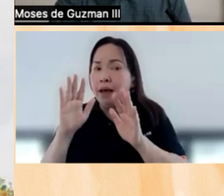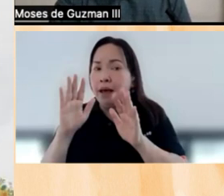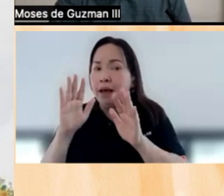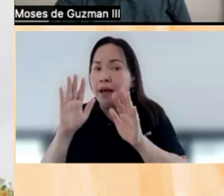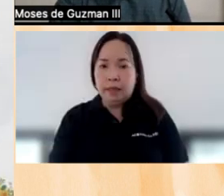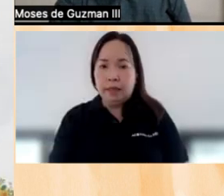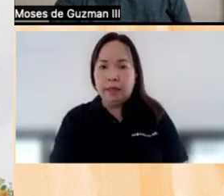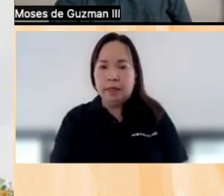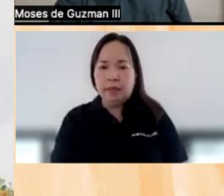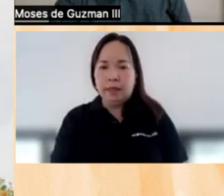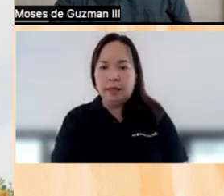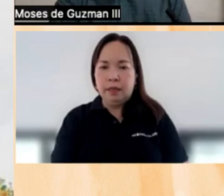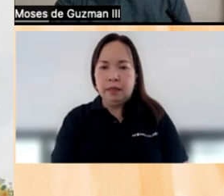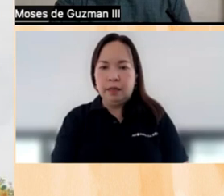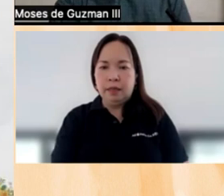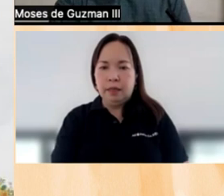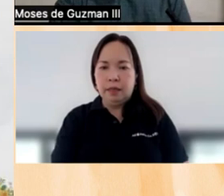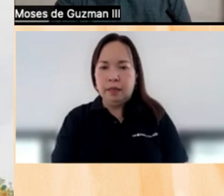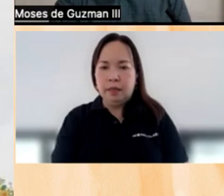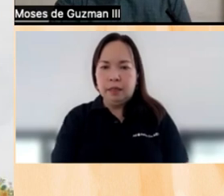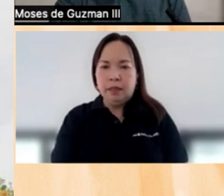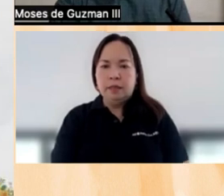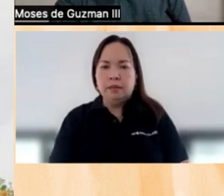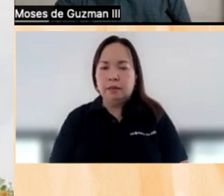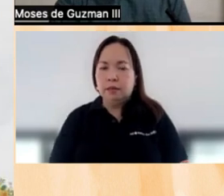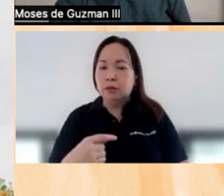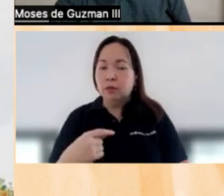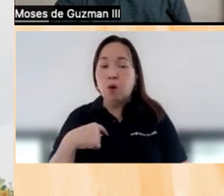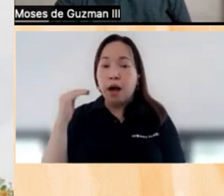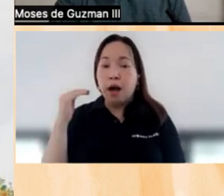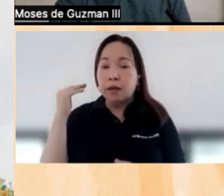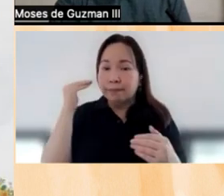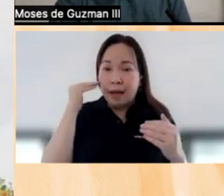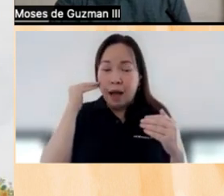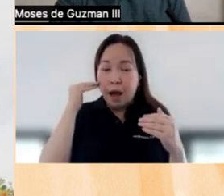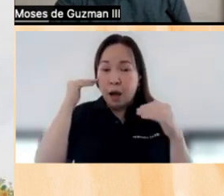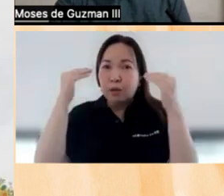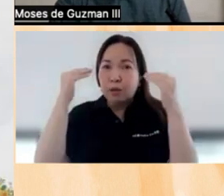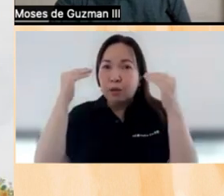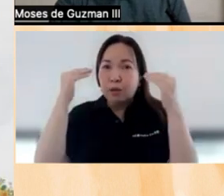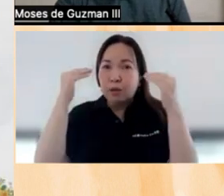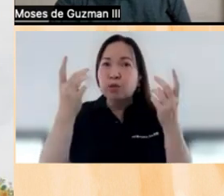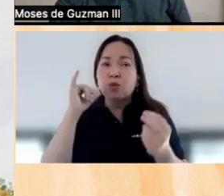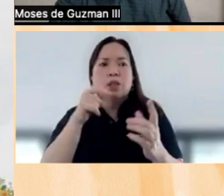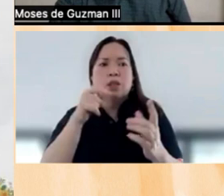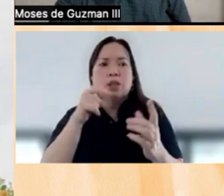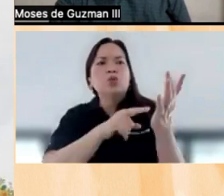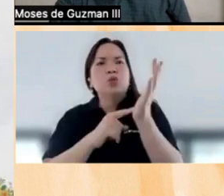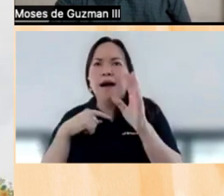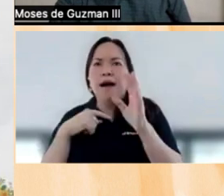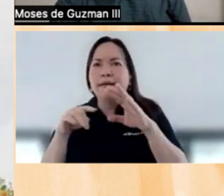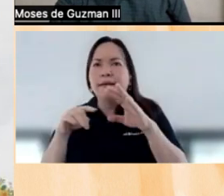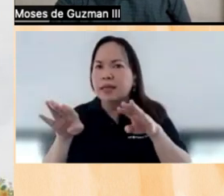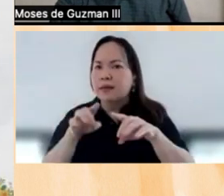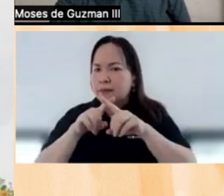warning signs, and not all adolescents and young adults who exhibit these behaviors are